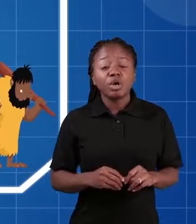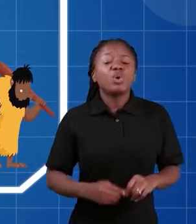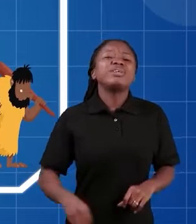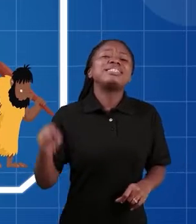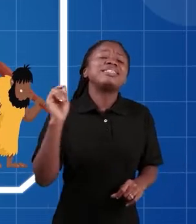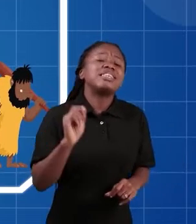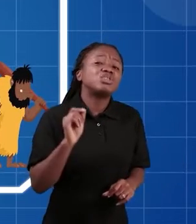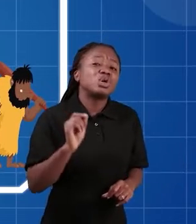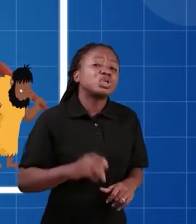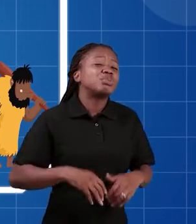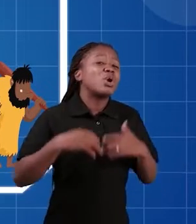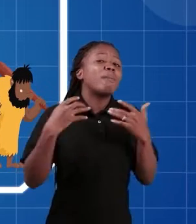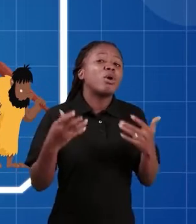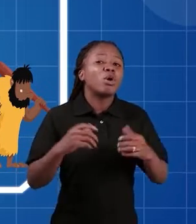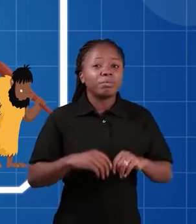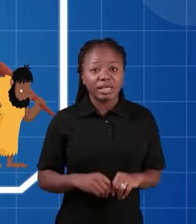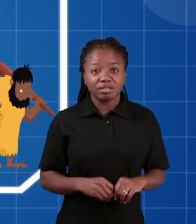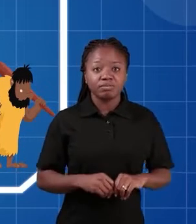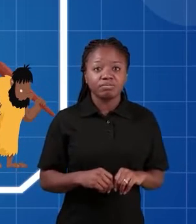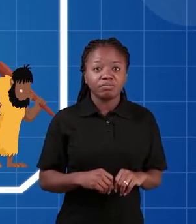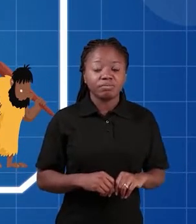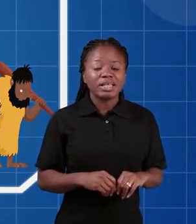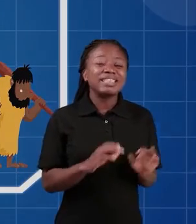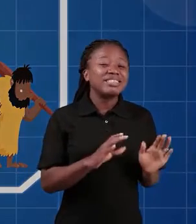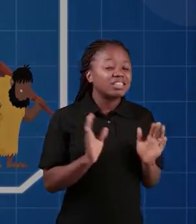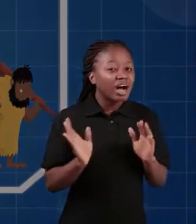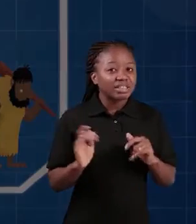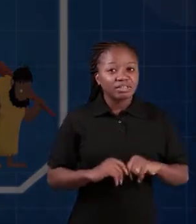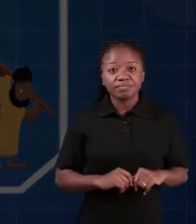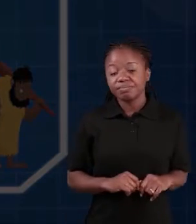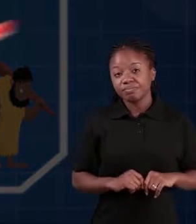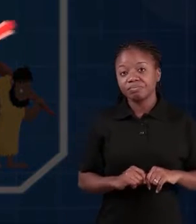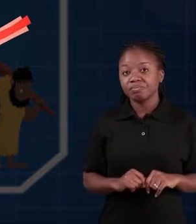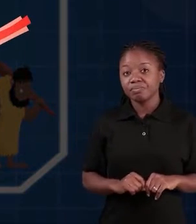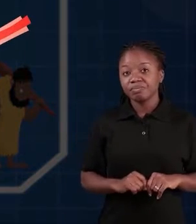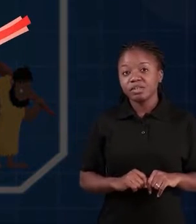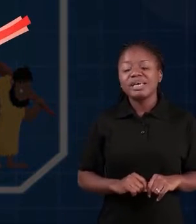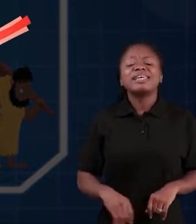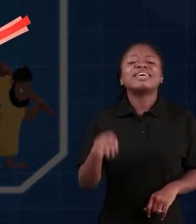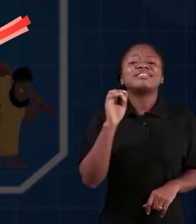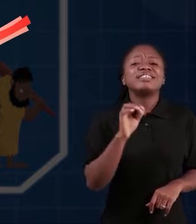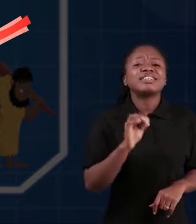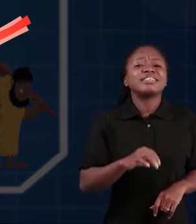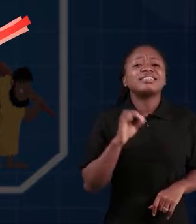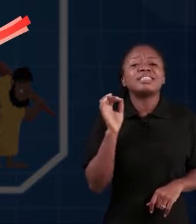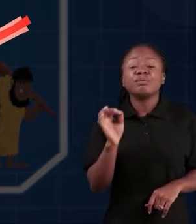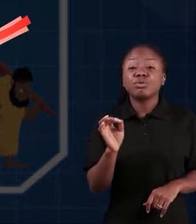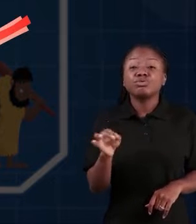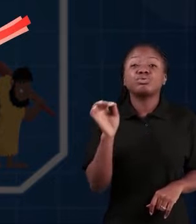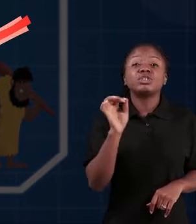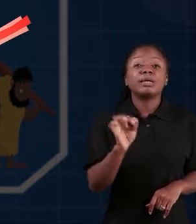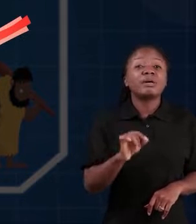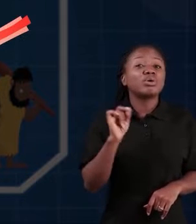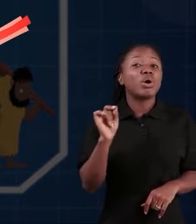mammals, we see these structures become more complex. Let's see the heart. It exists as a